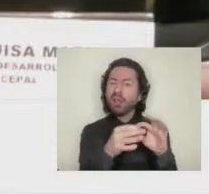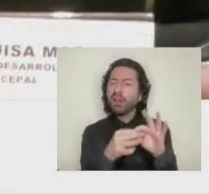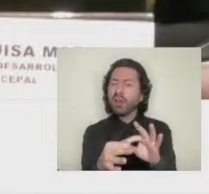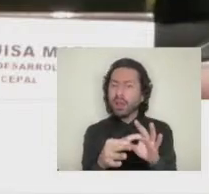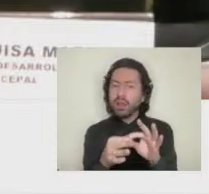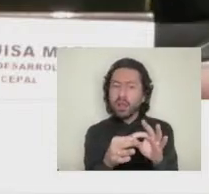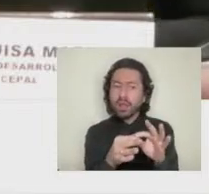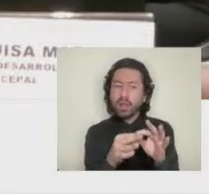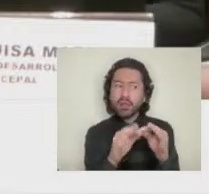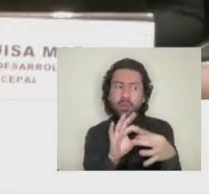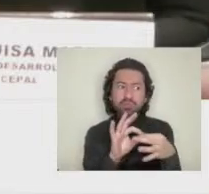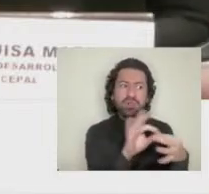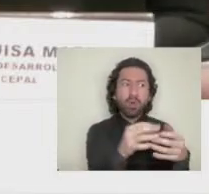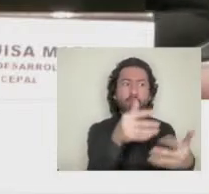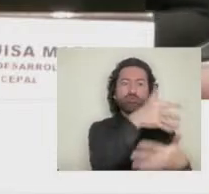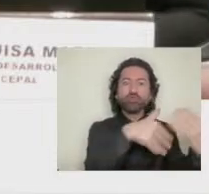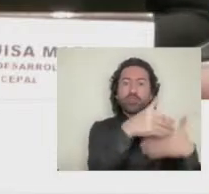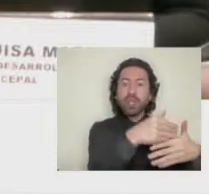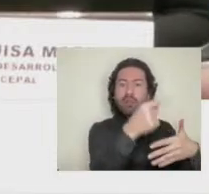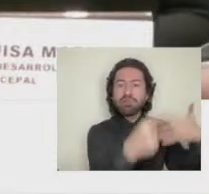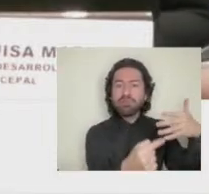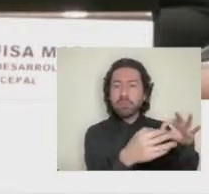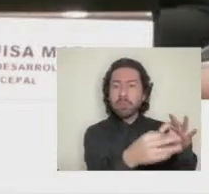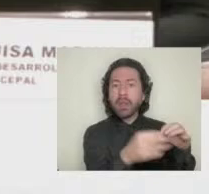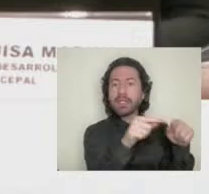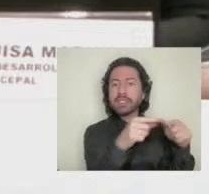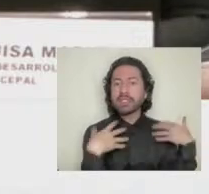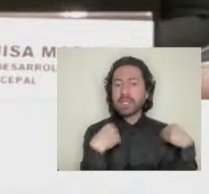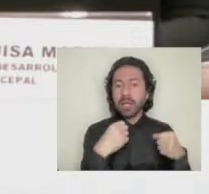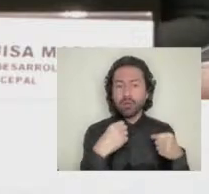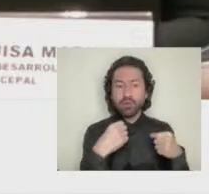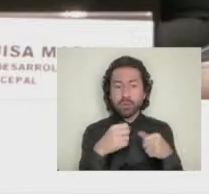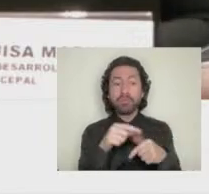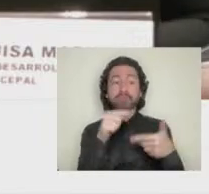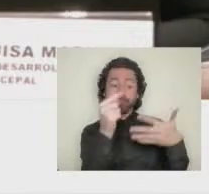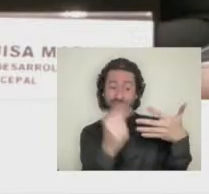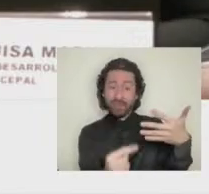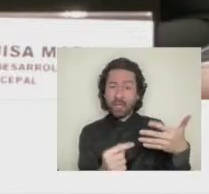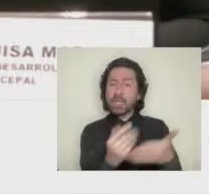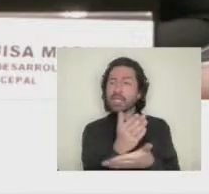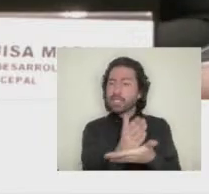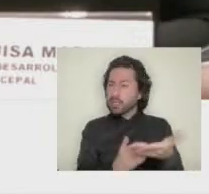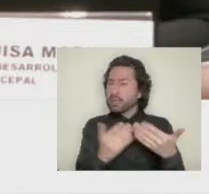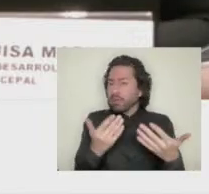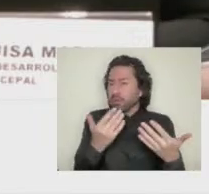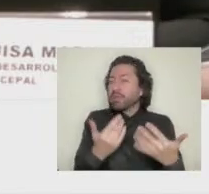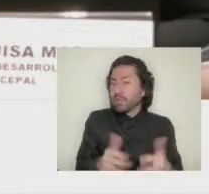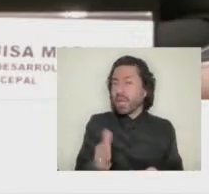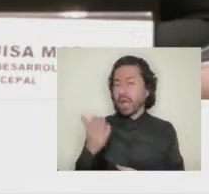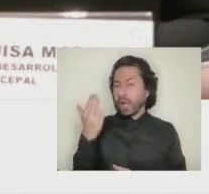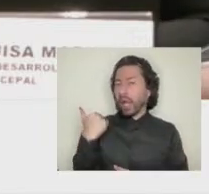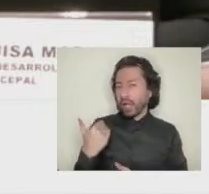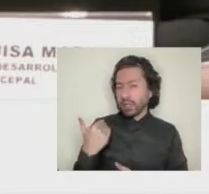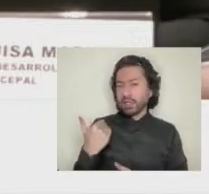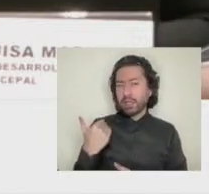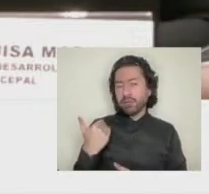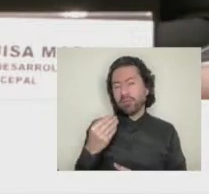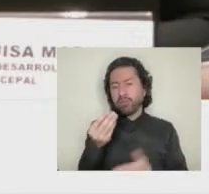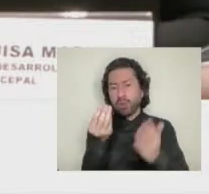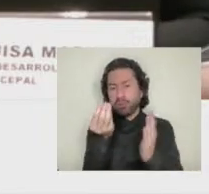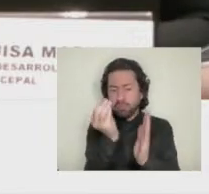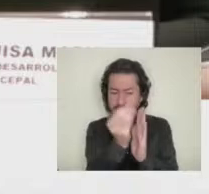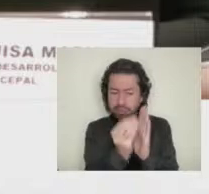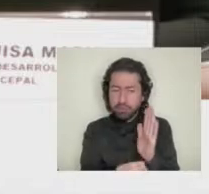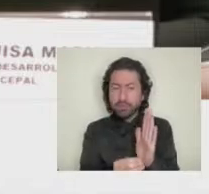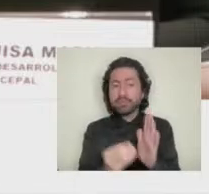inequalities are inherently related to the social determinants of health, some of which we have listed on this